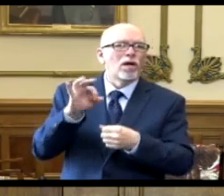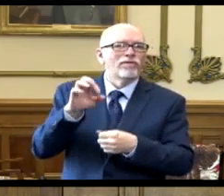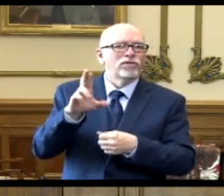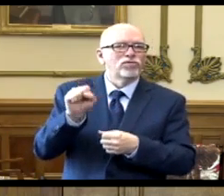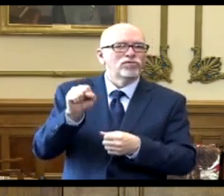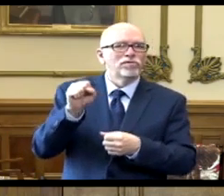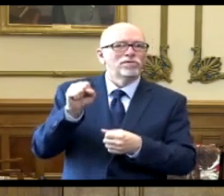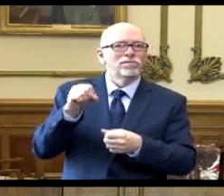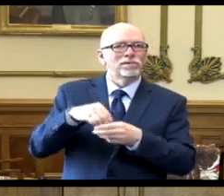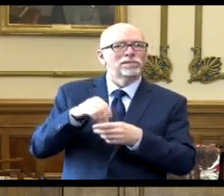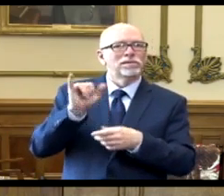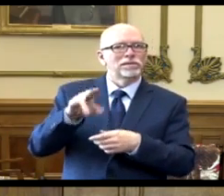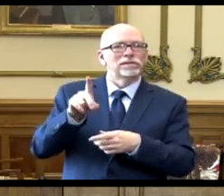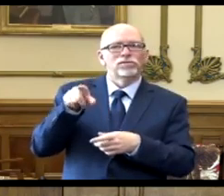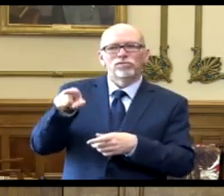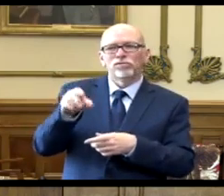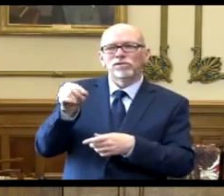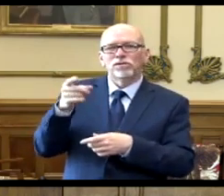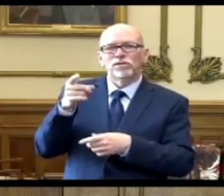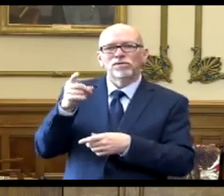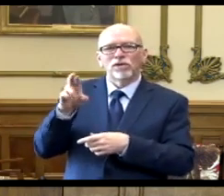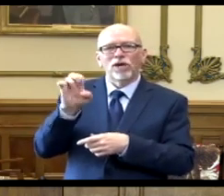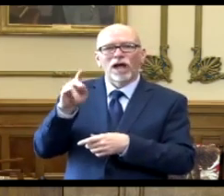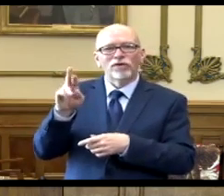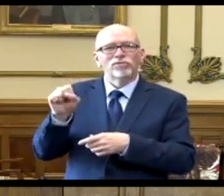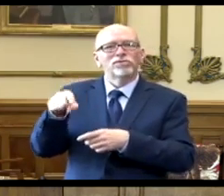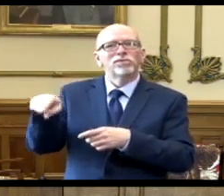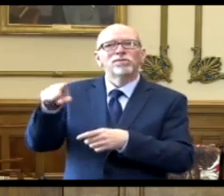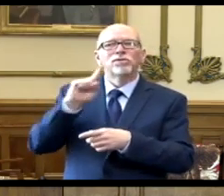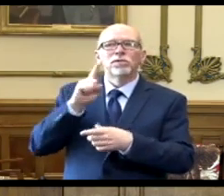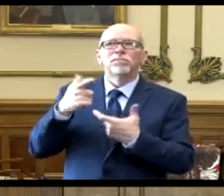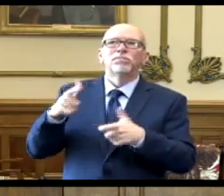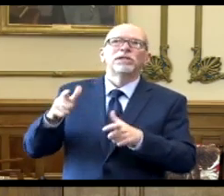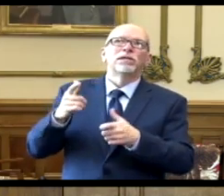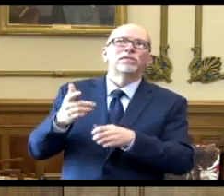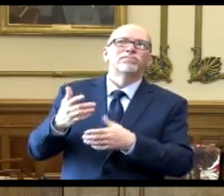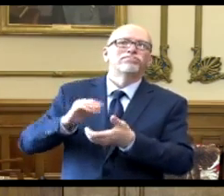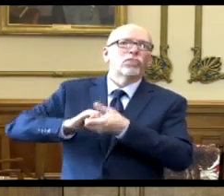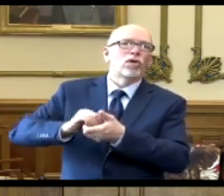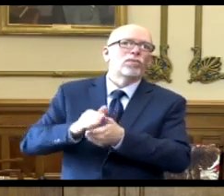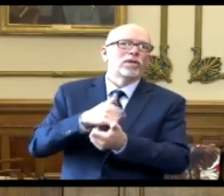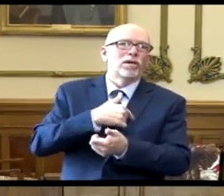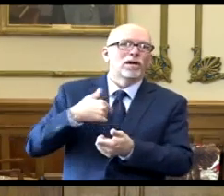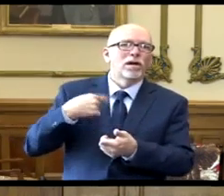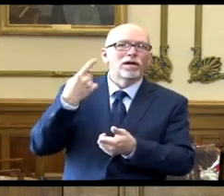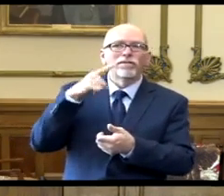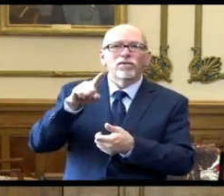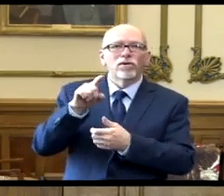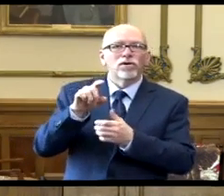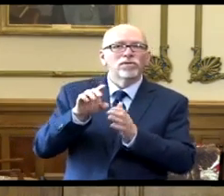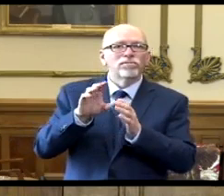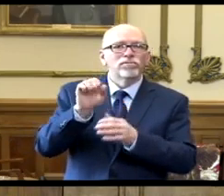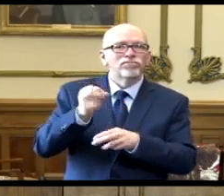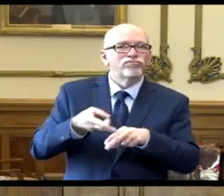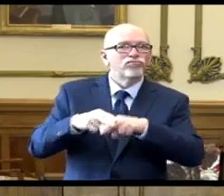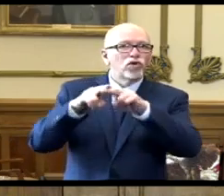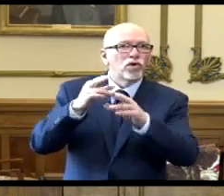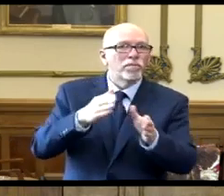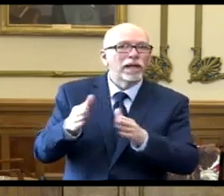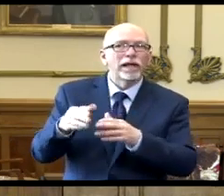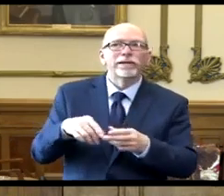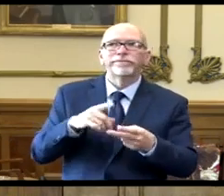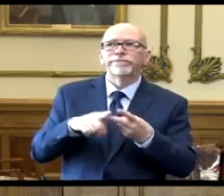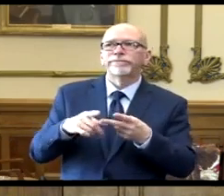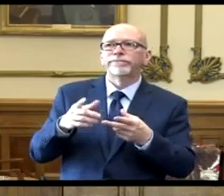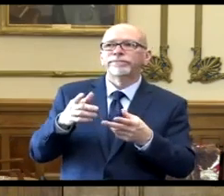officers across the state. You and Dr. Einterns have been great partners in this, really have worked with us with regards to surge planning and testing.